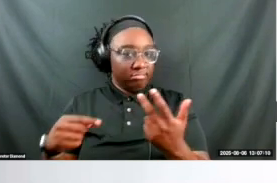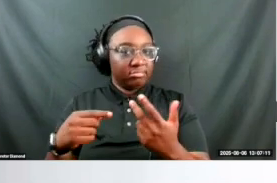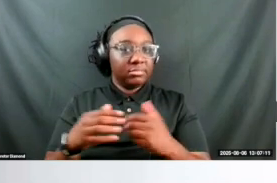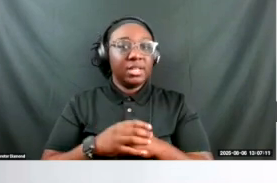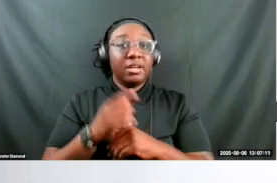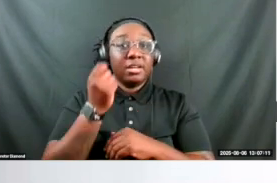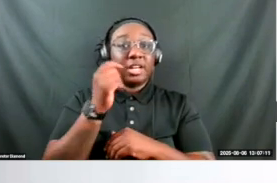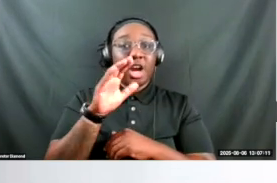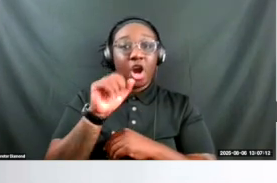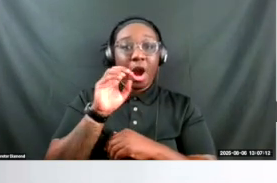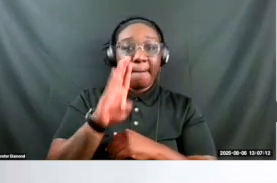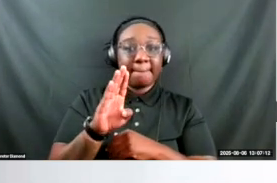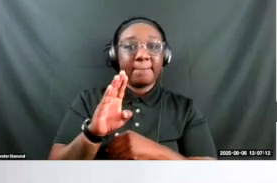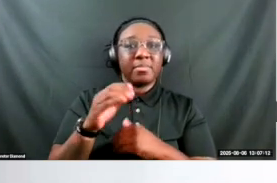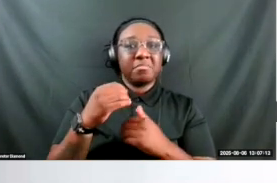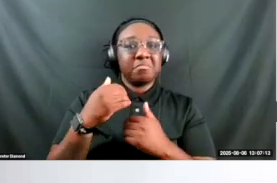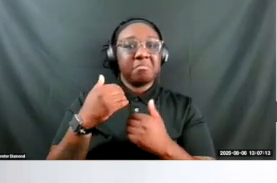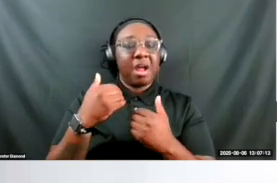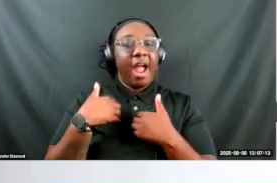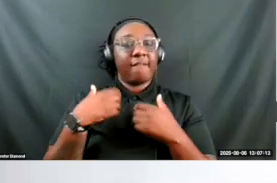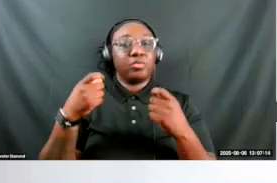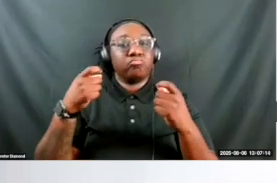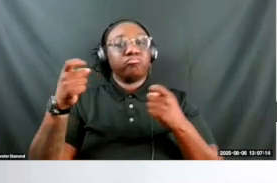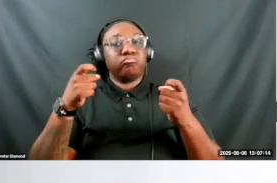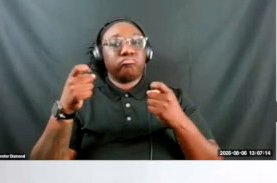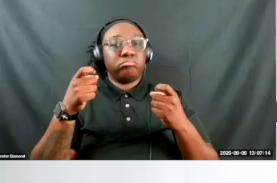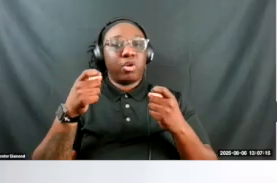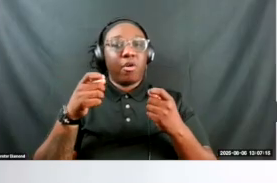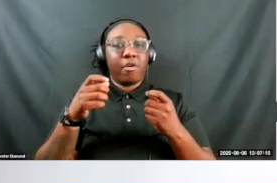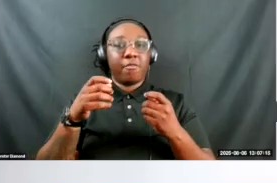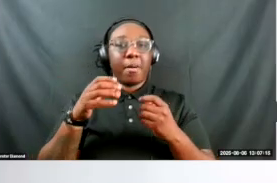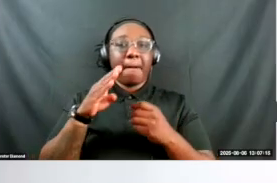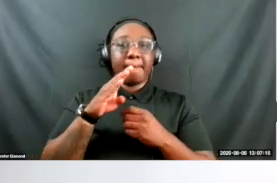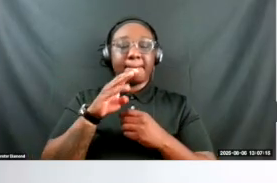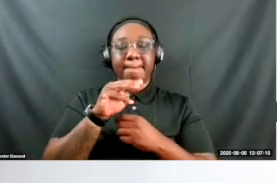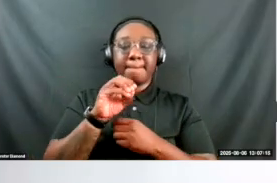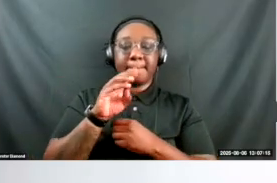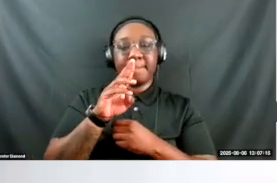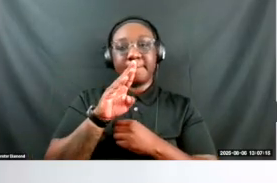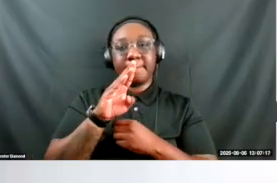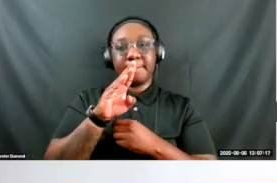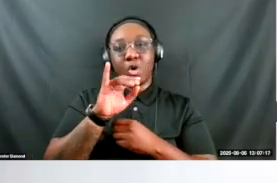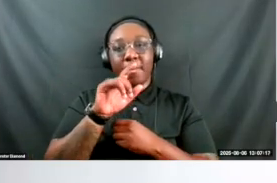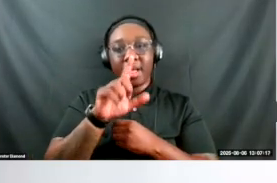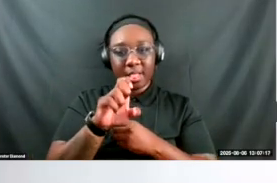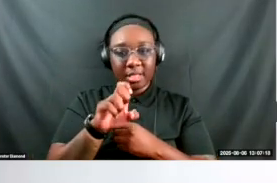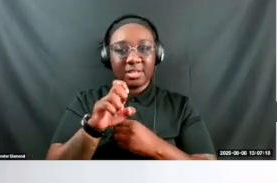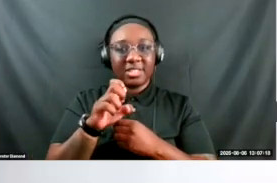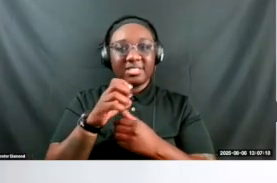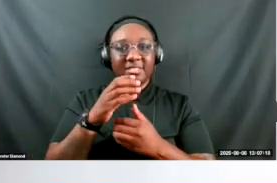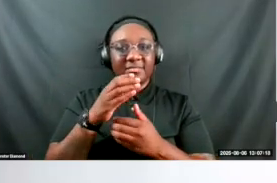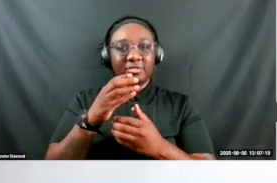have authority over local stationary sources such as refineries, automotive shops, and gas stations. CARB